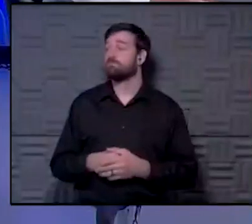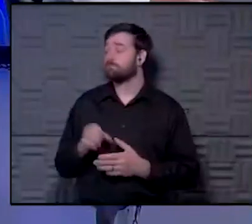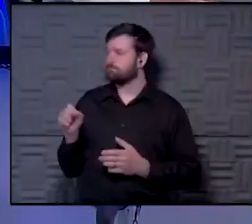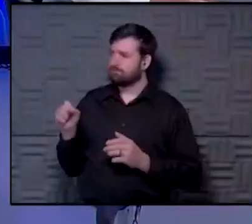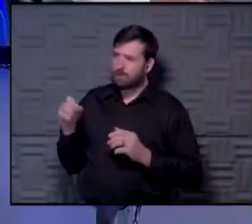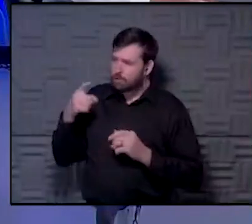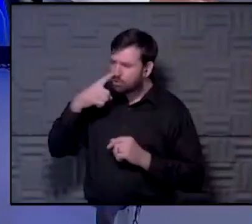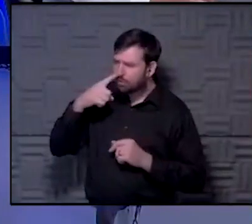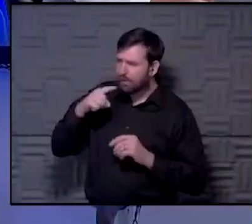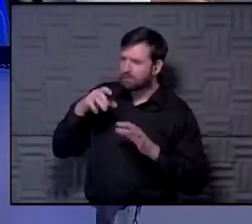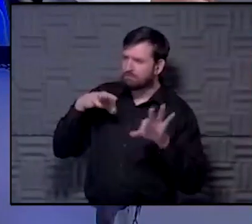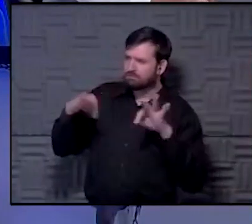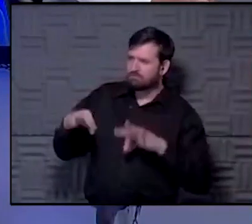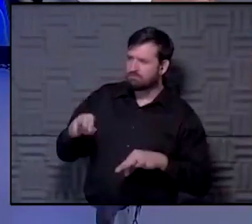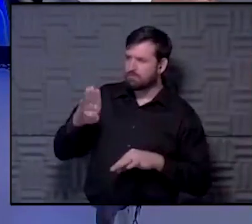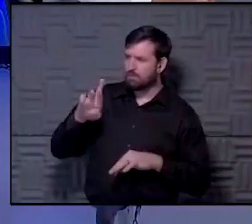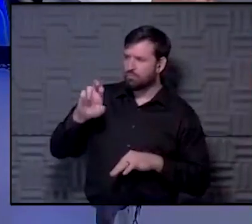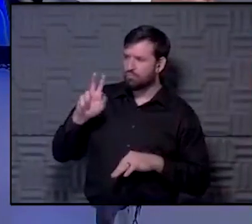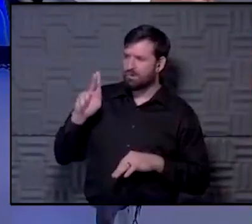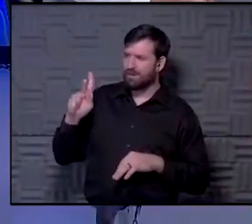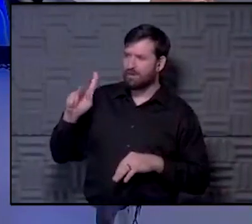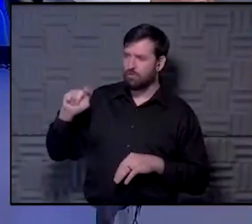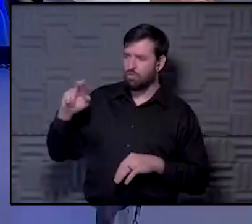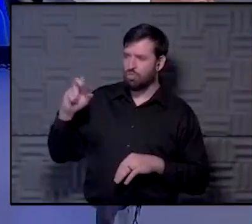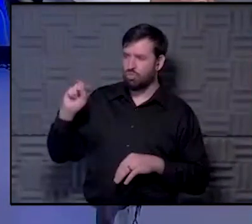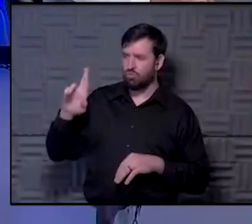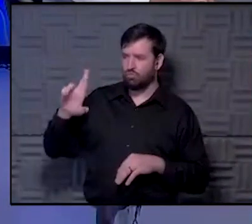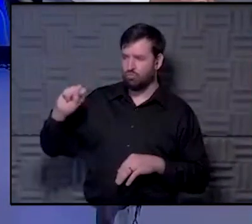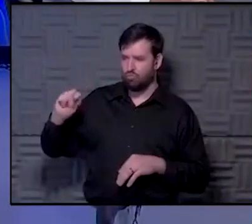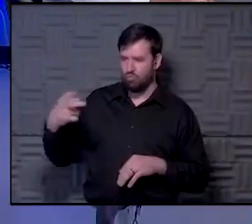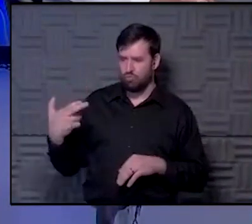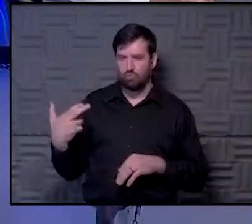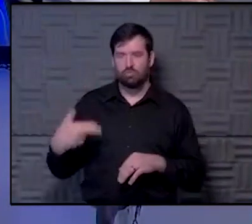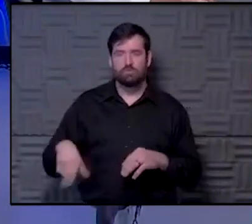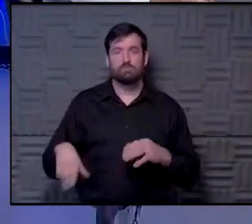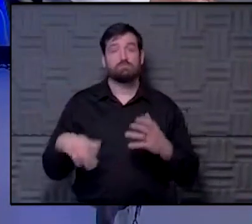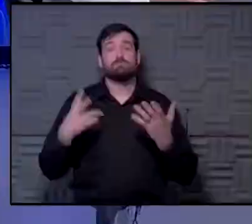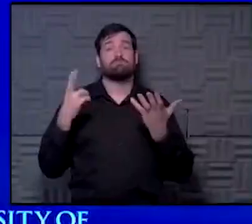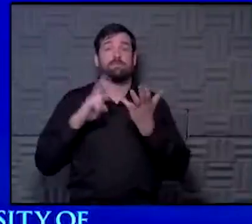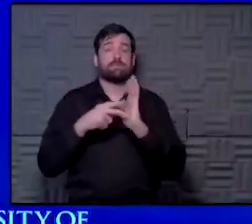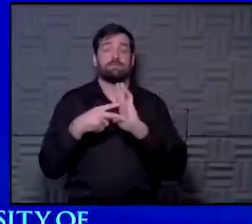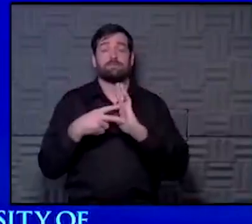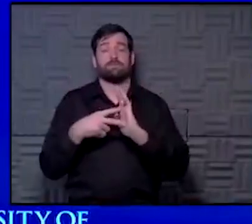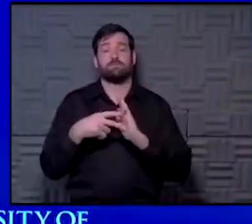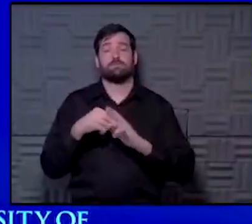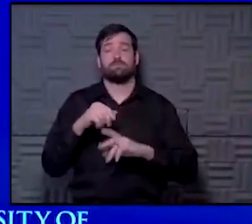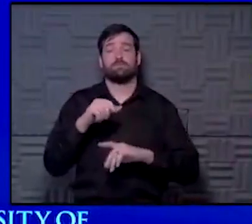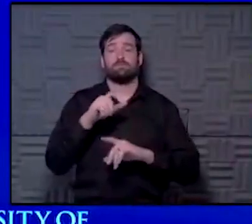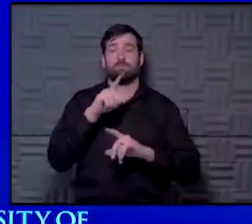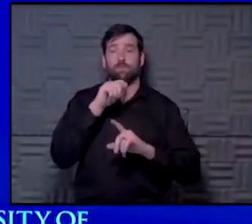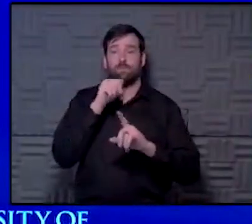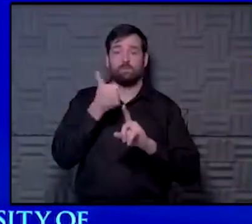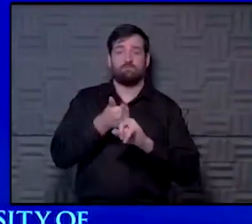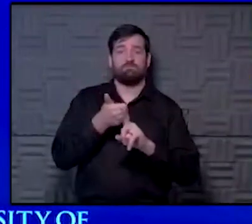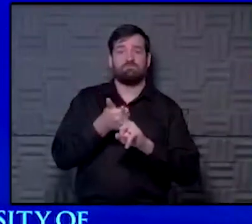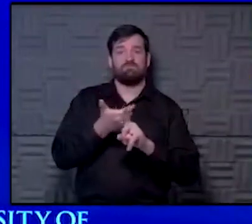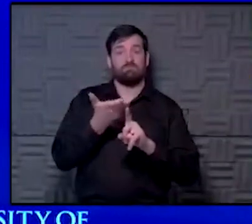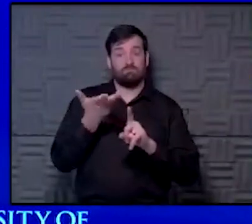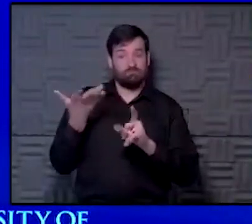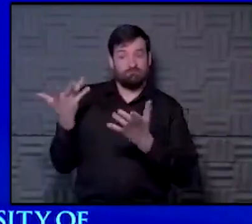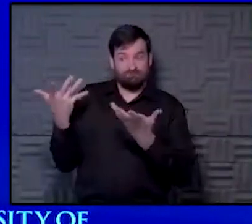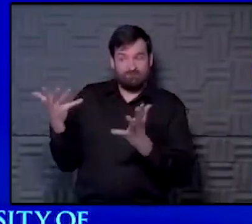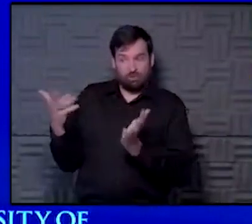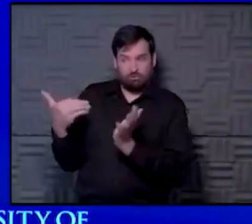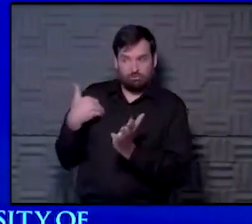could you define breakthrough infection? Glenn is asking. Yeah, so a pretty simple definition, right? It's anyone who has a documented